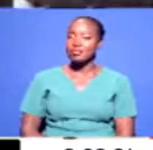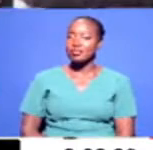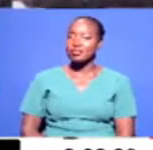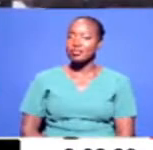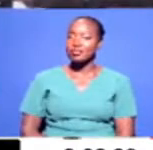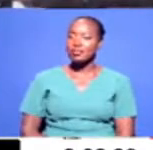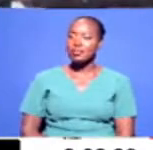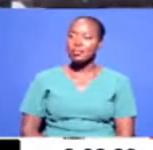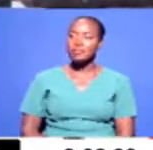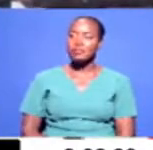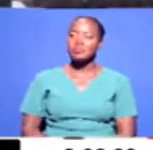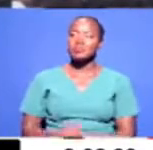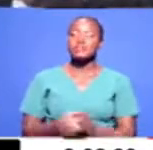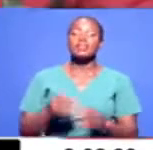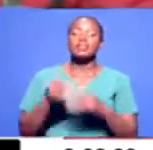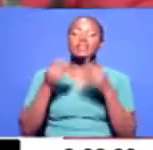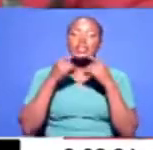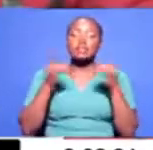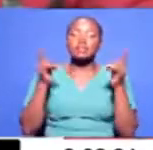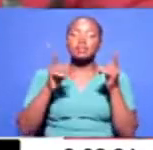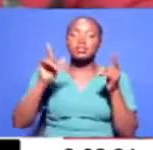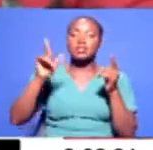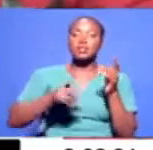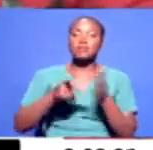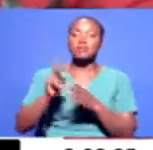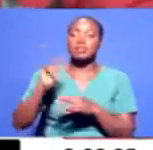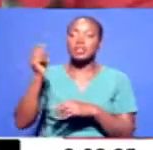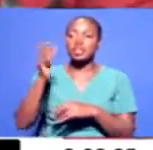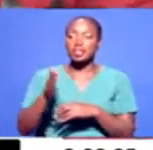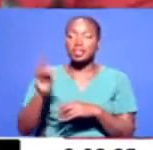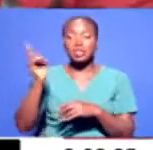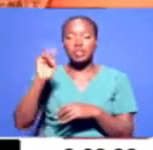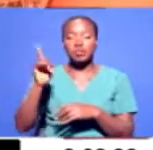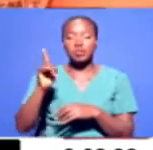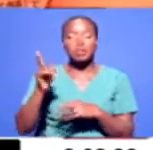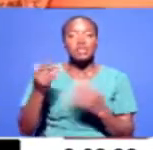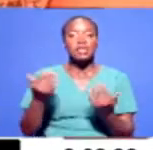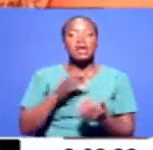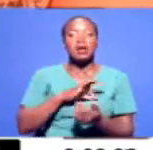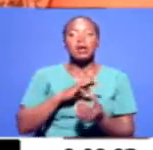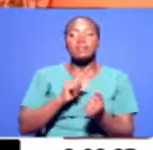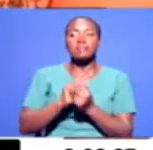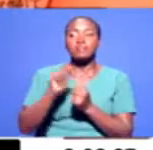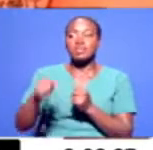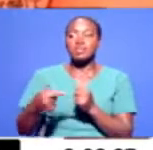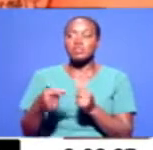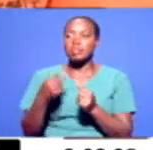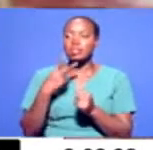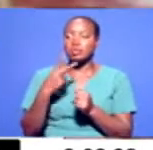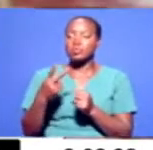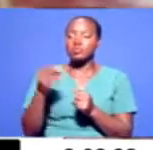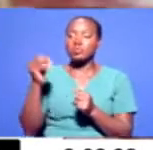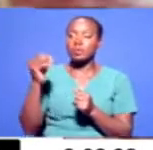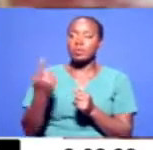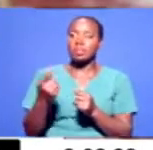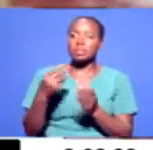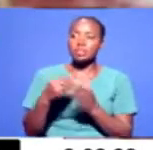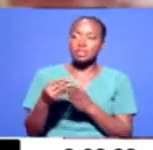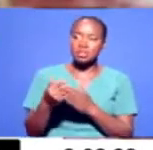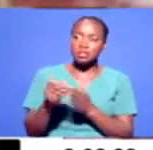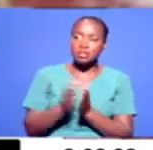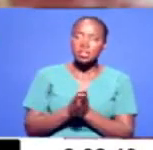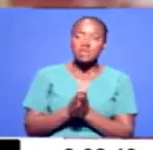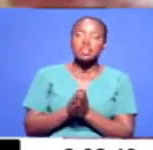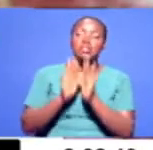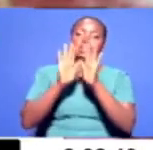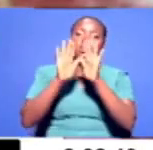Following this announcement, the lowest paid Kenyan worker in Nairobi will now earn 15,201 shillings. This is an